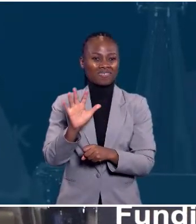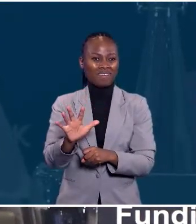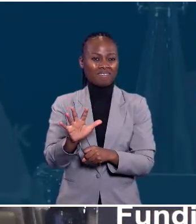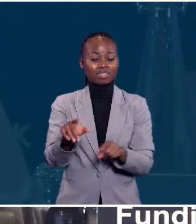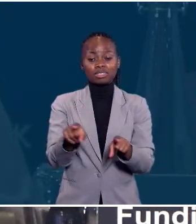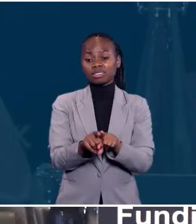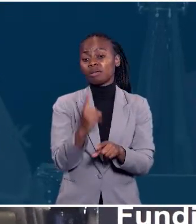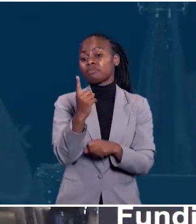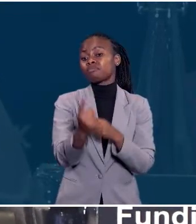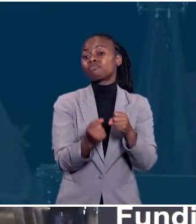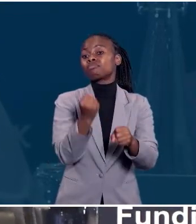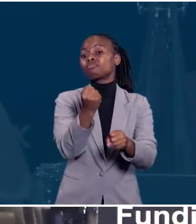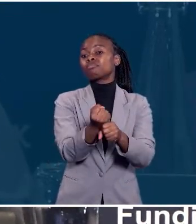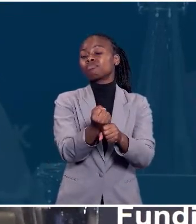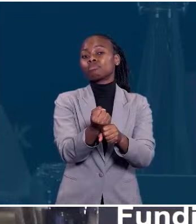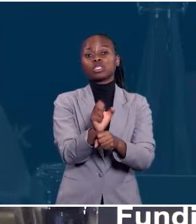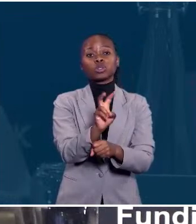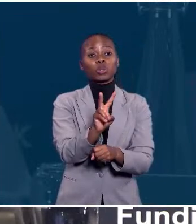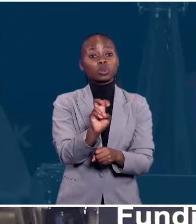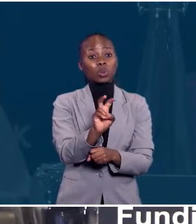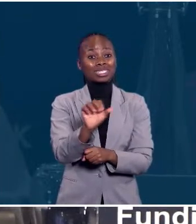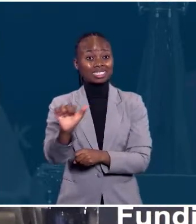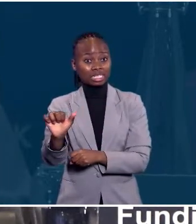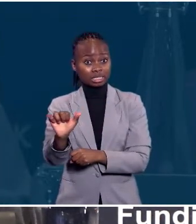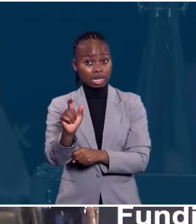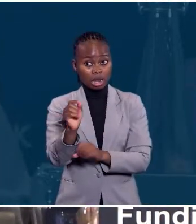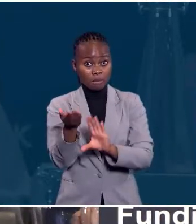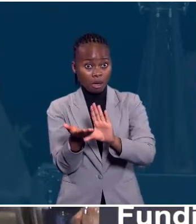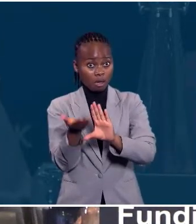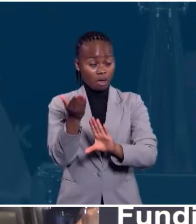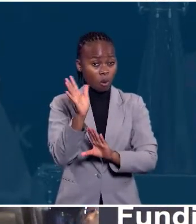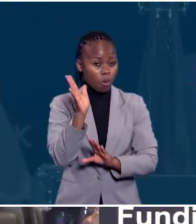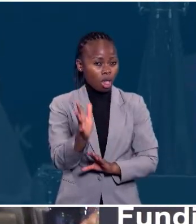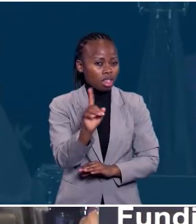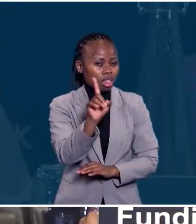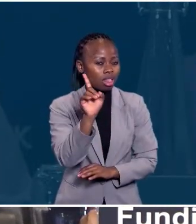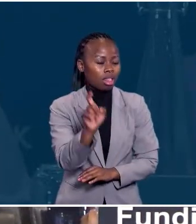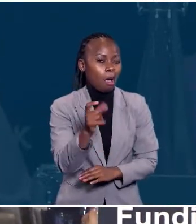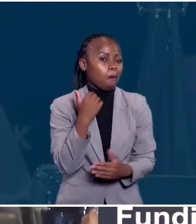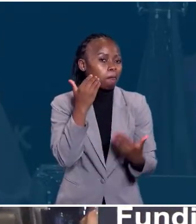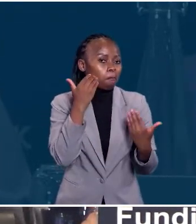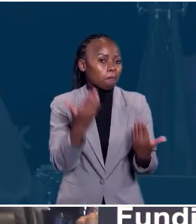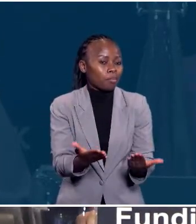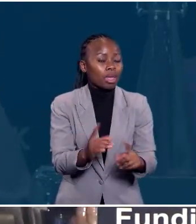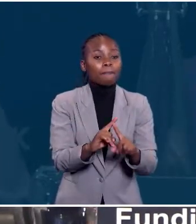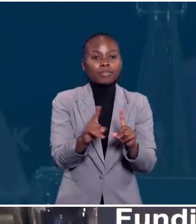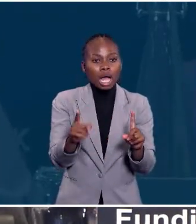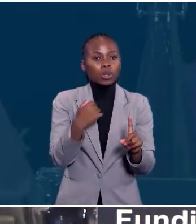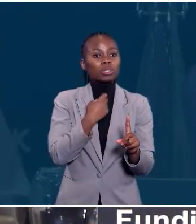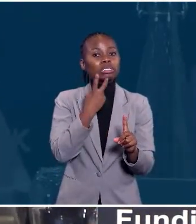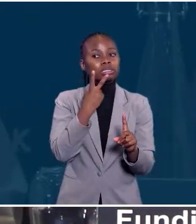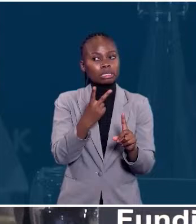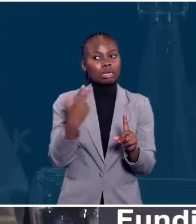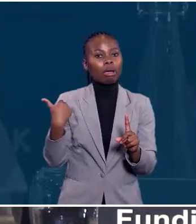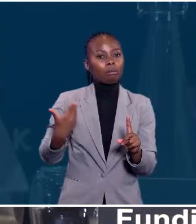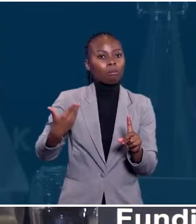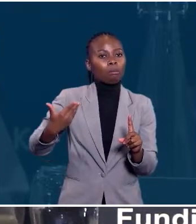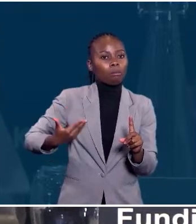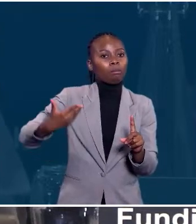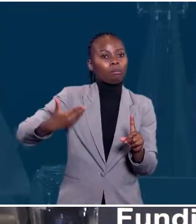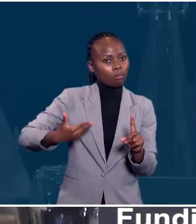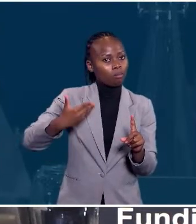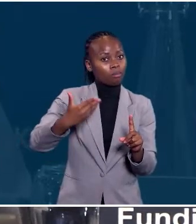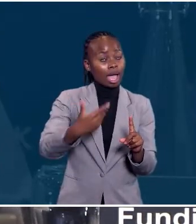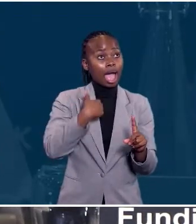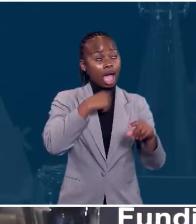2026? But for now, we think the estimates that we have are aligned to the outcomes that we see, and if there's any changes that we need